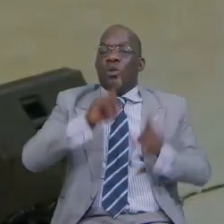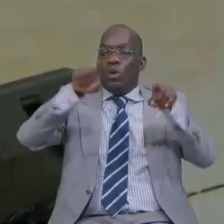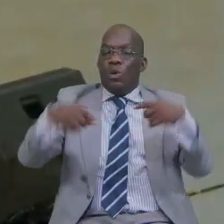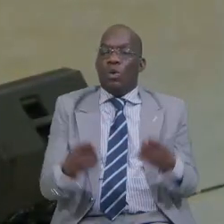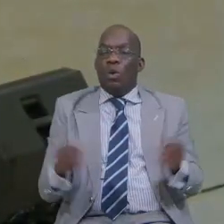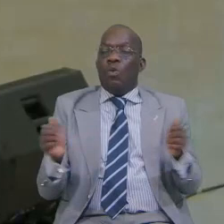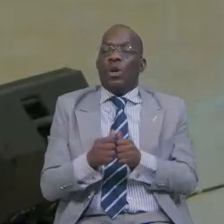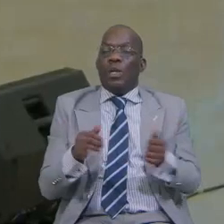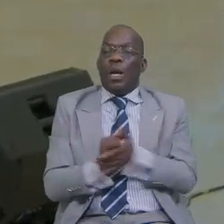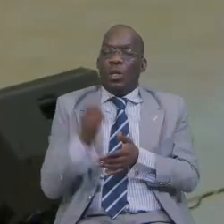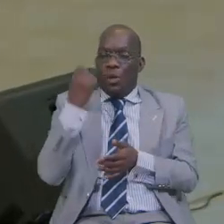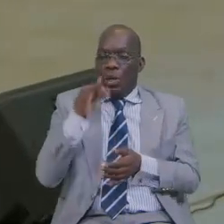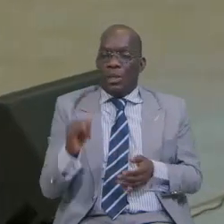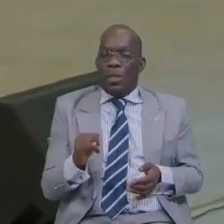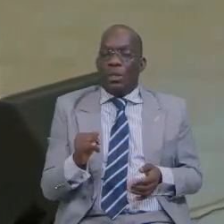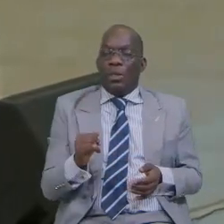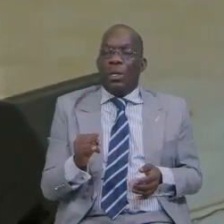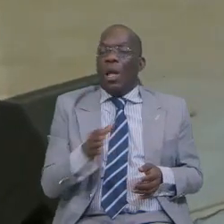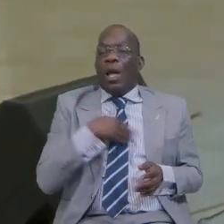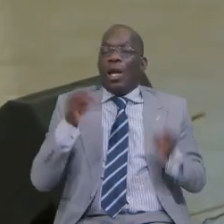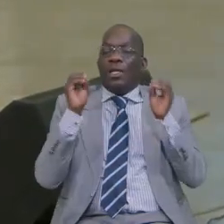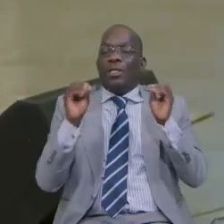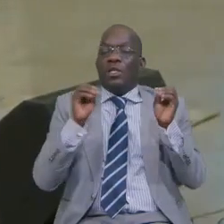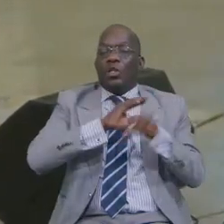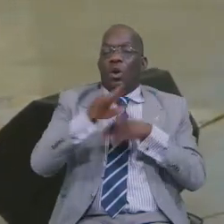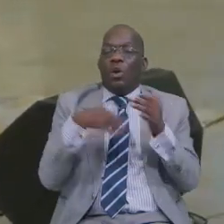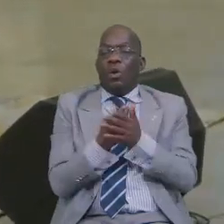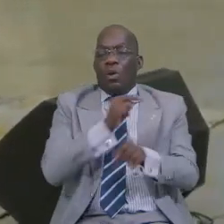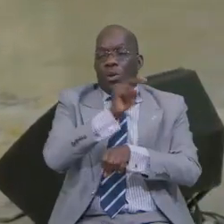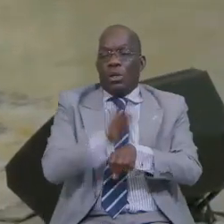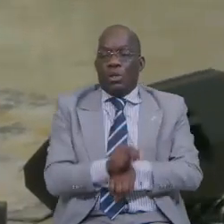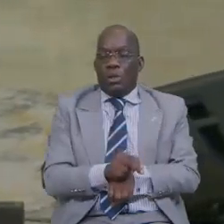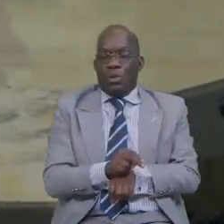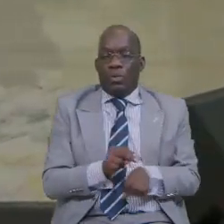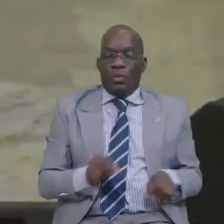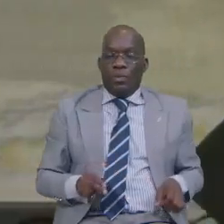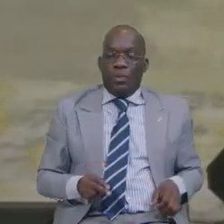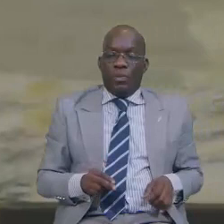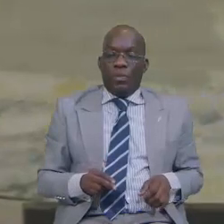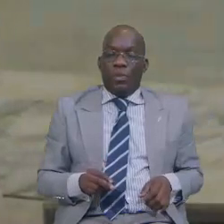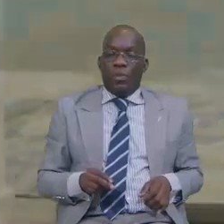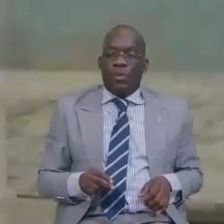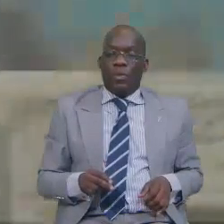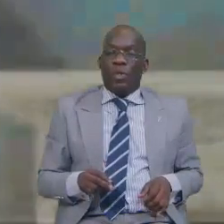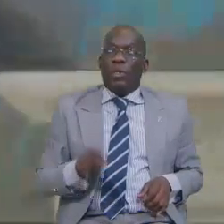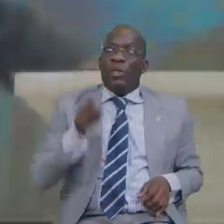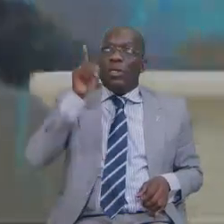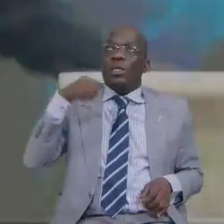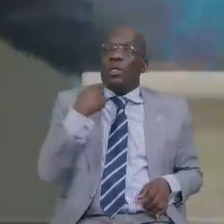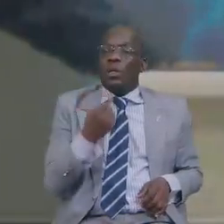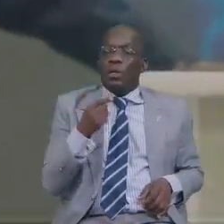understanding and teach all nations. You know, he had told them earlier, do not go to